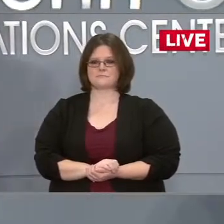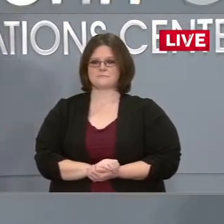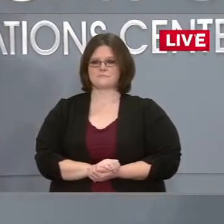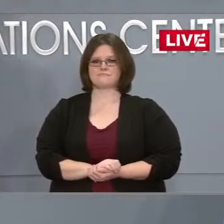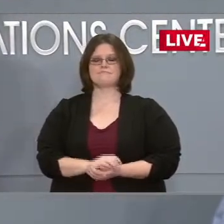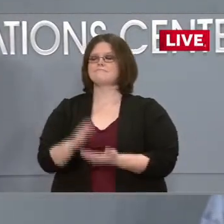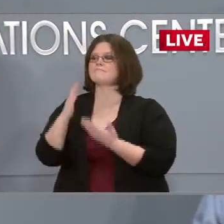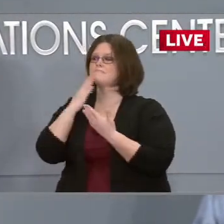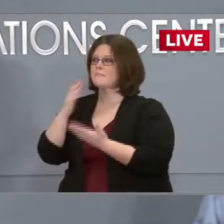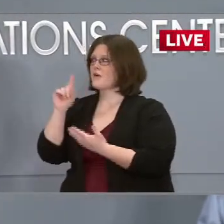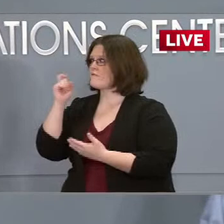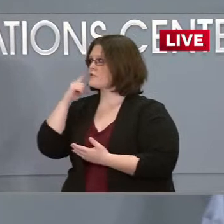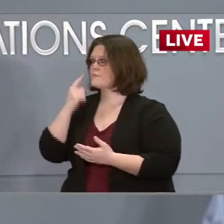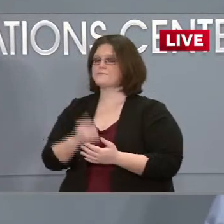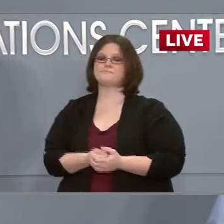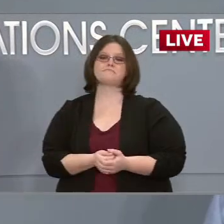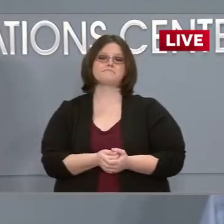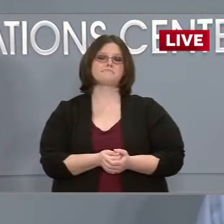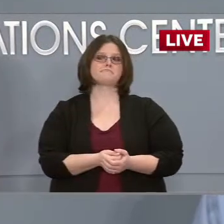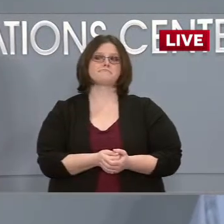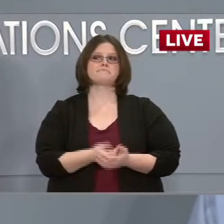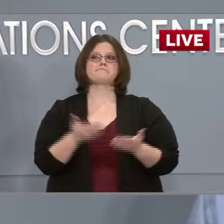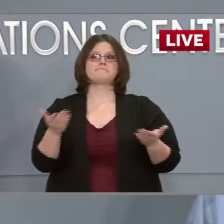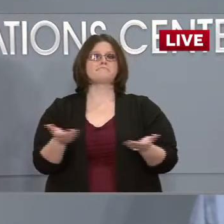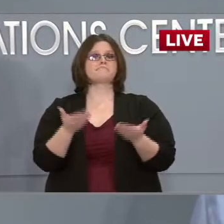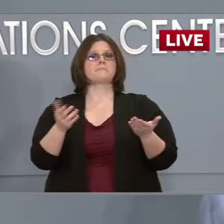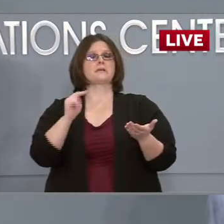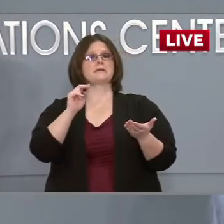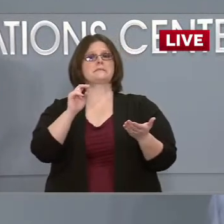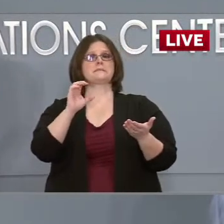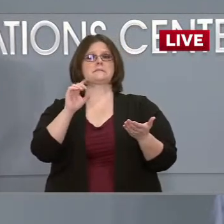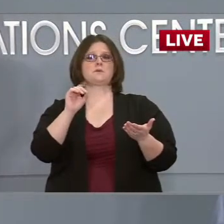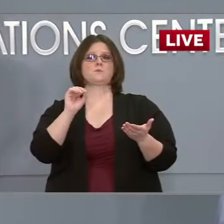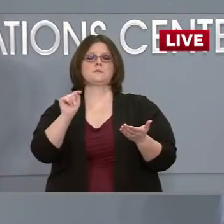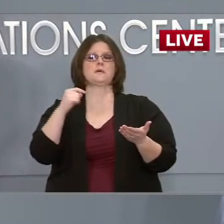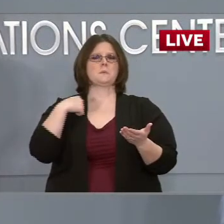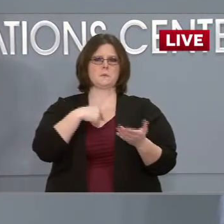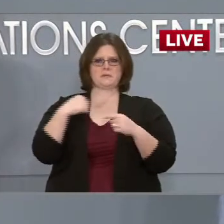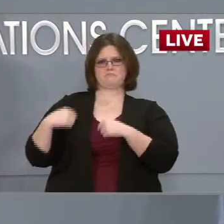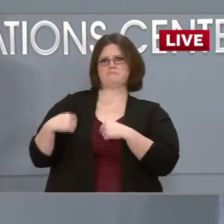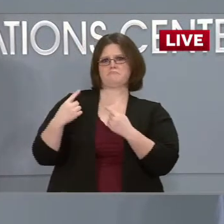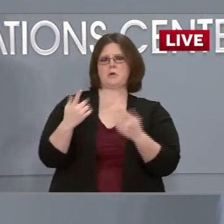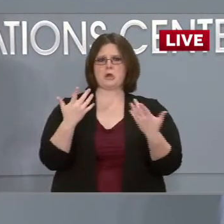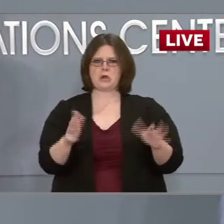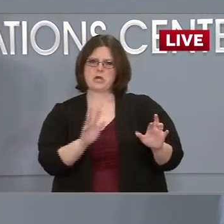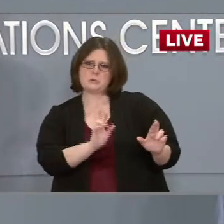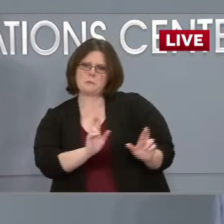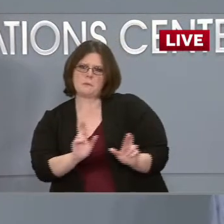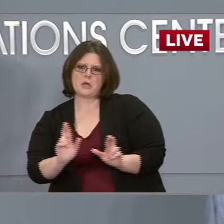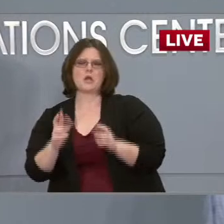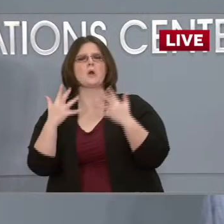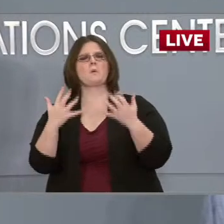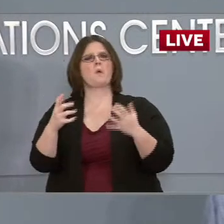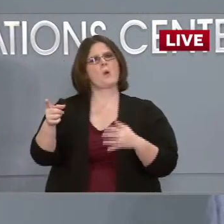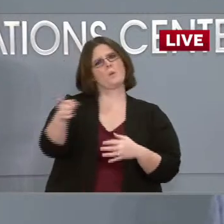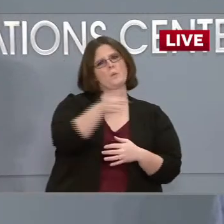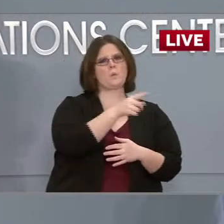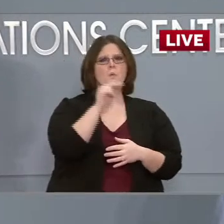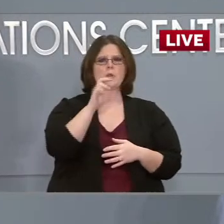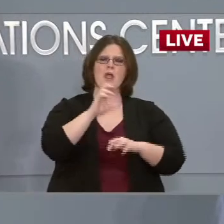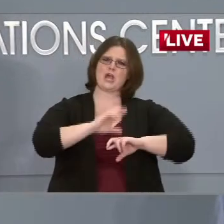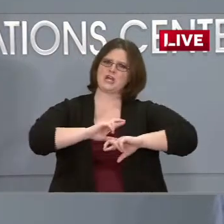Thank you, Governor. NCDOT, we have been preparing for this storm system, and we want all of our North Carolinians to be ready too.